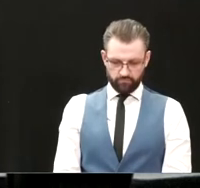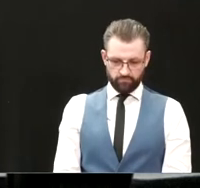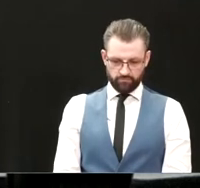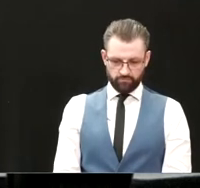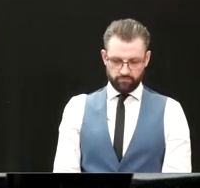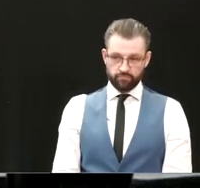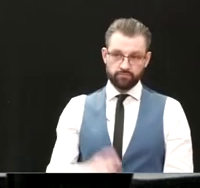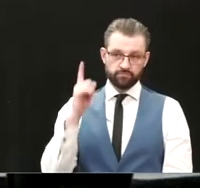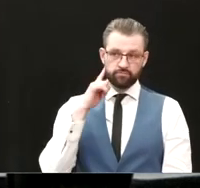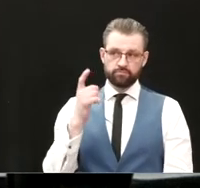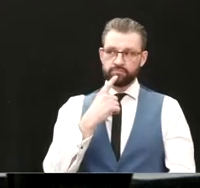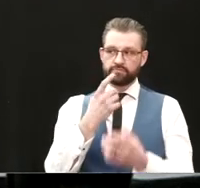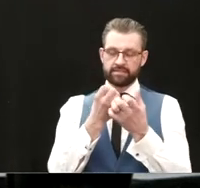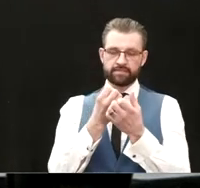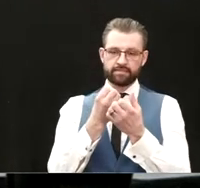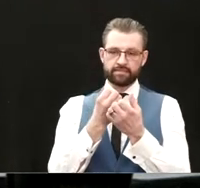El male